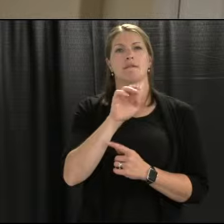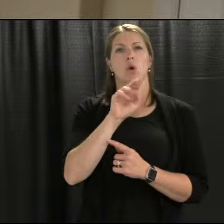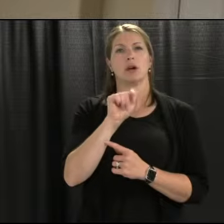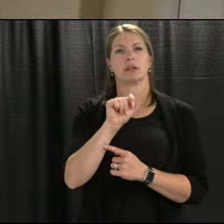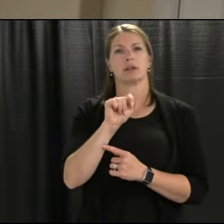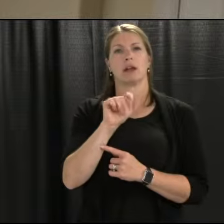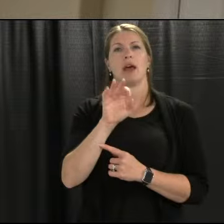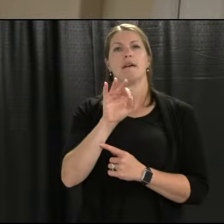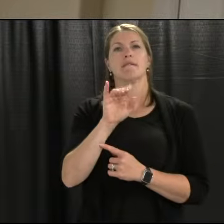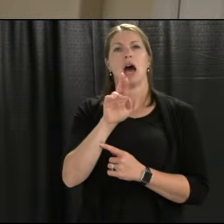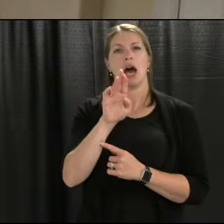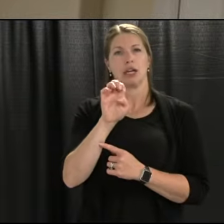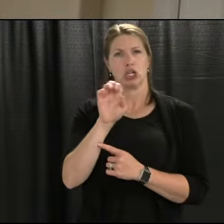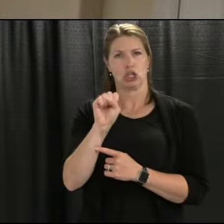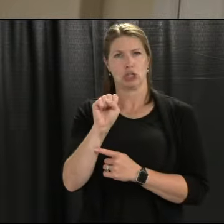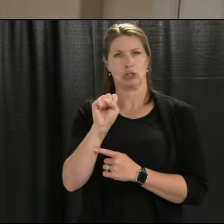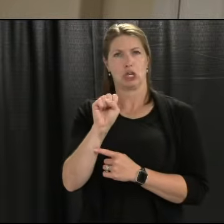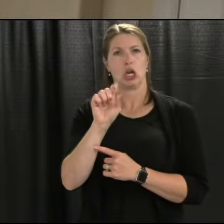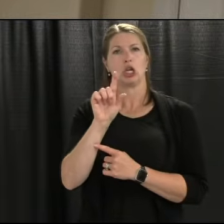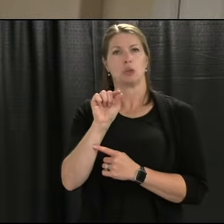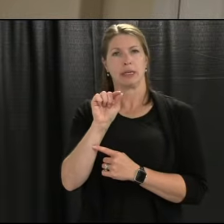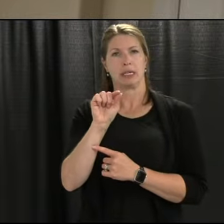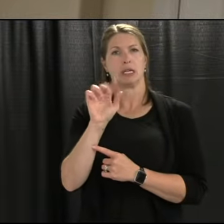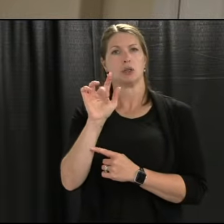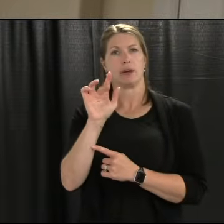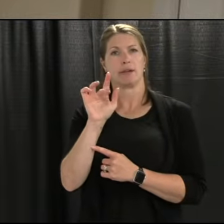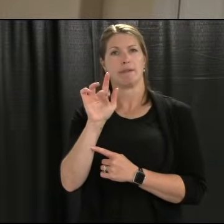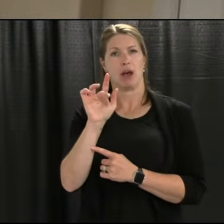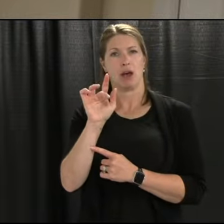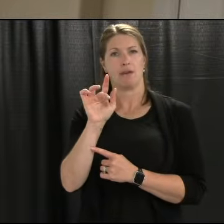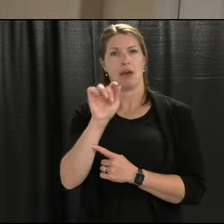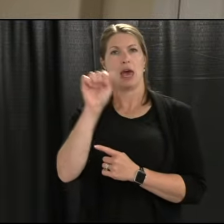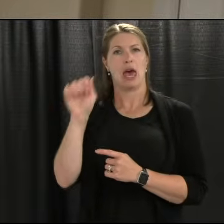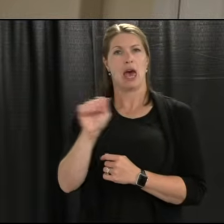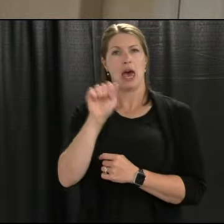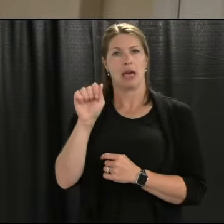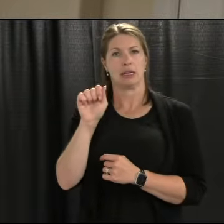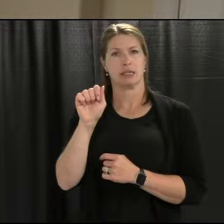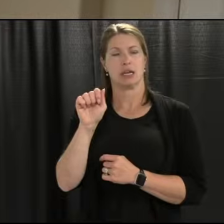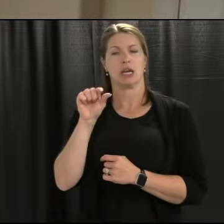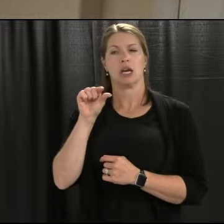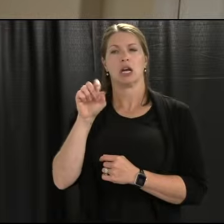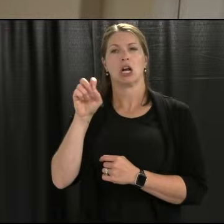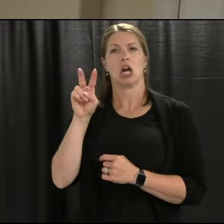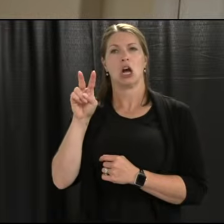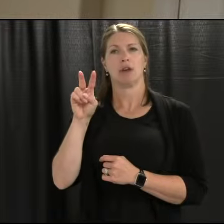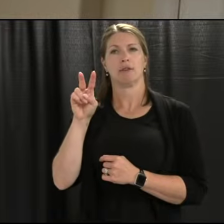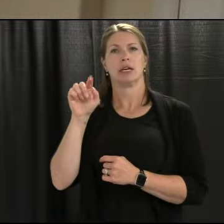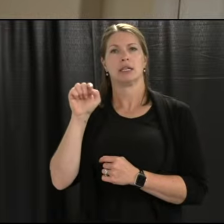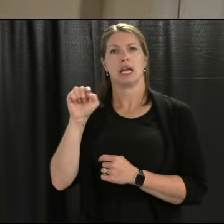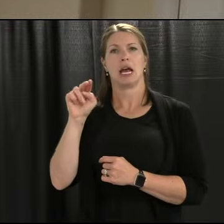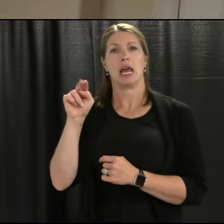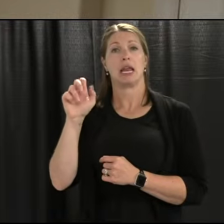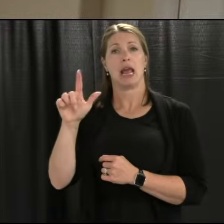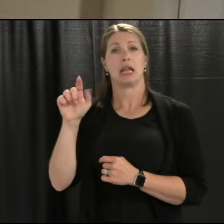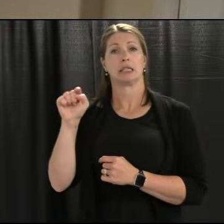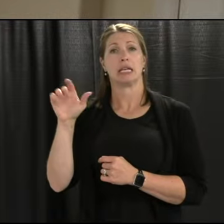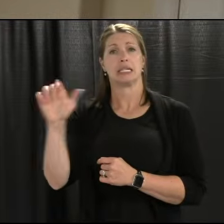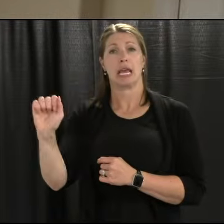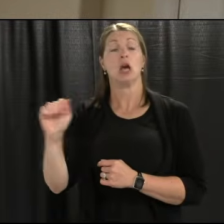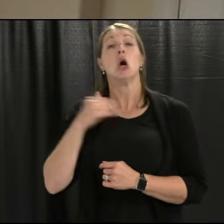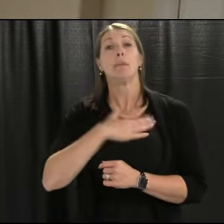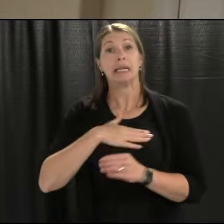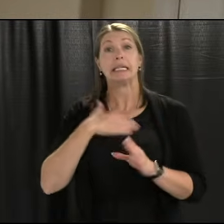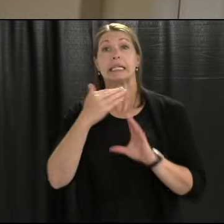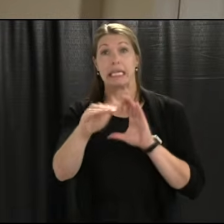2025.nl.ca. If you have resources that you think we can help, we can benefit from for fighting the fire, I would